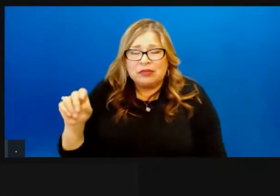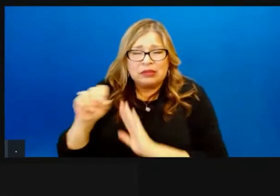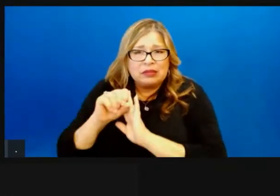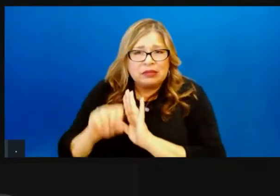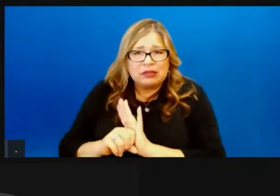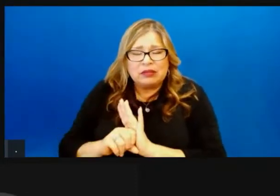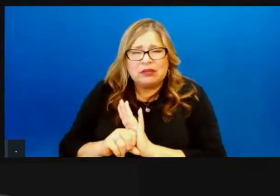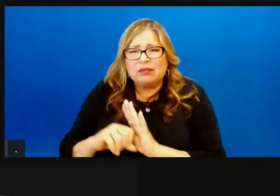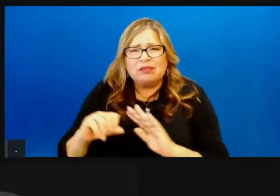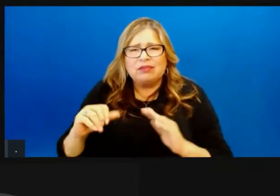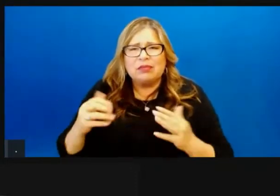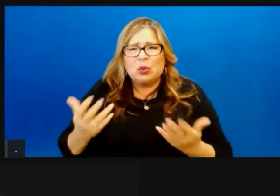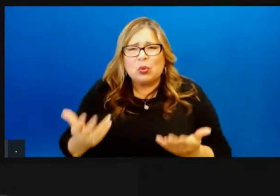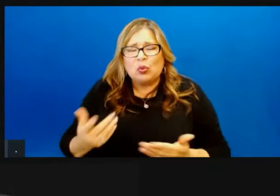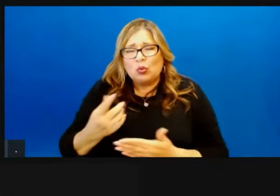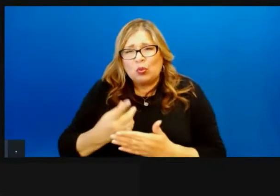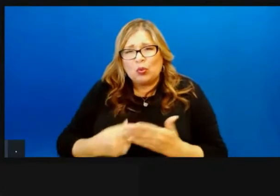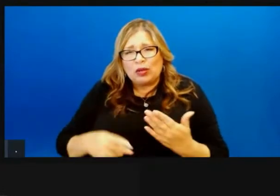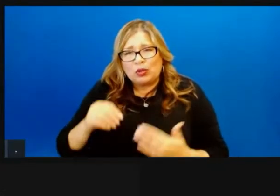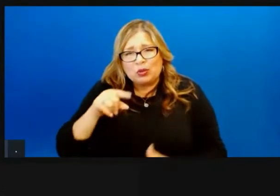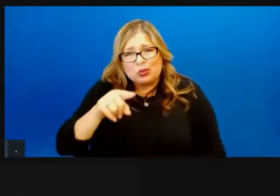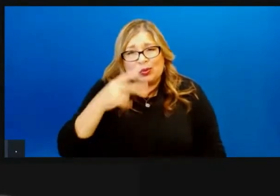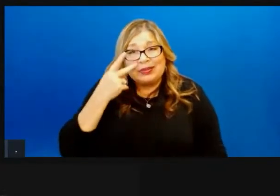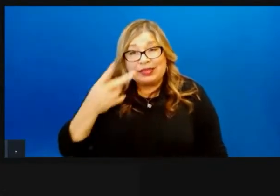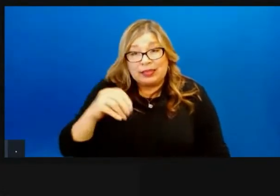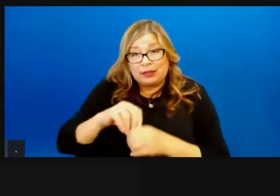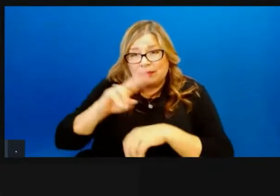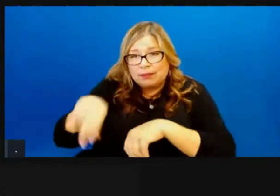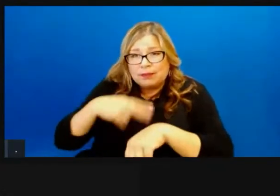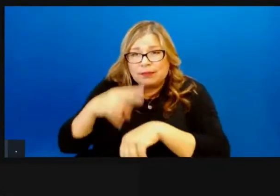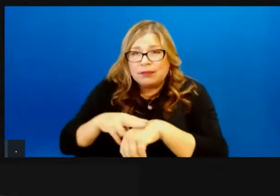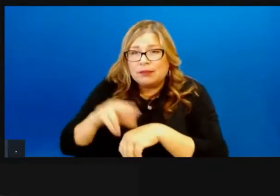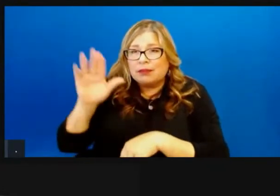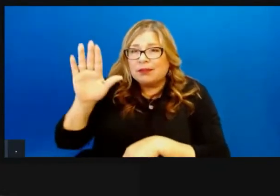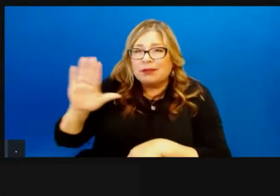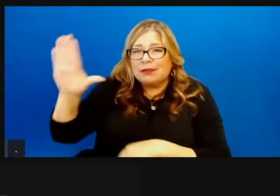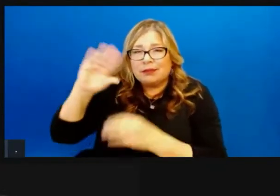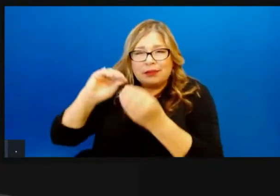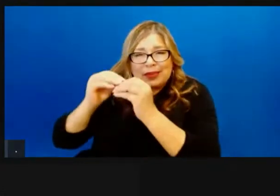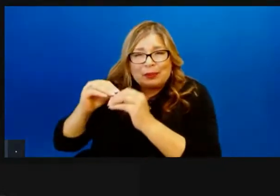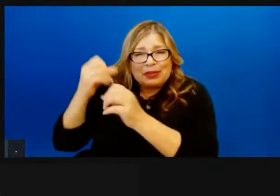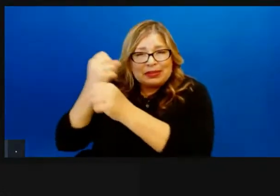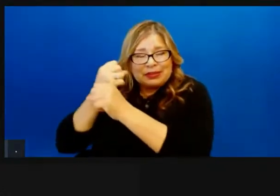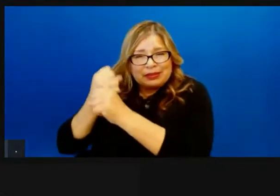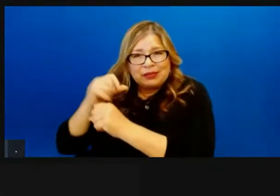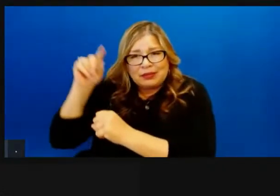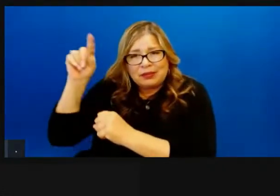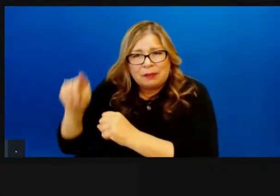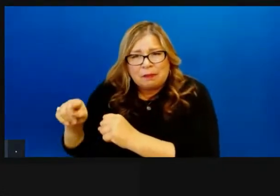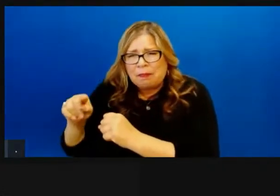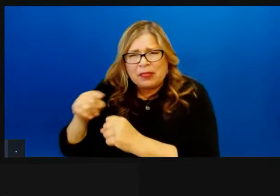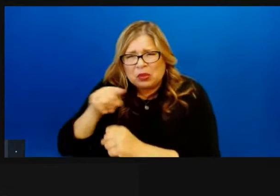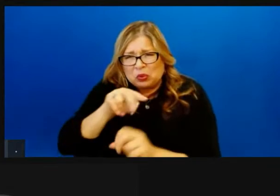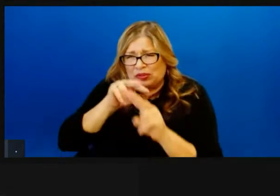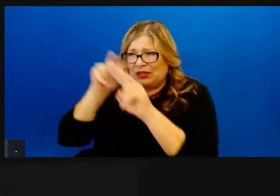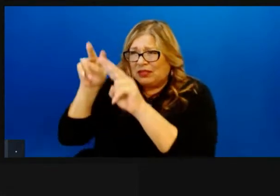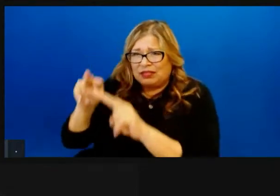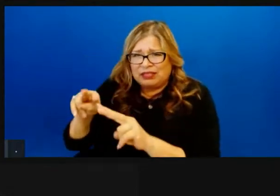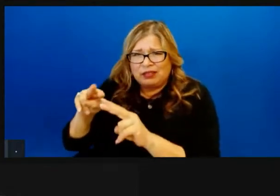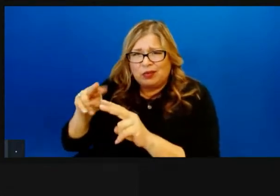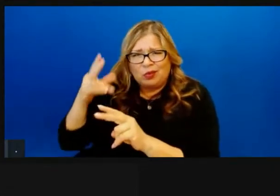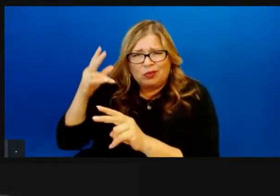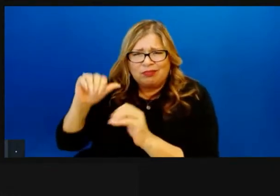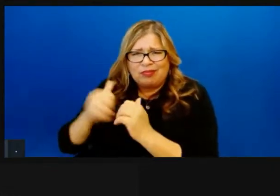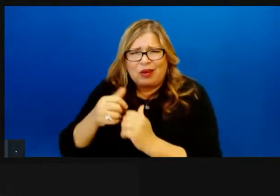What are you seeing in the national data that suggests that a statewide mask policy is effective in preventing